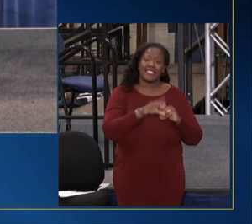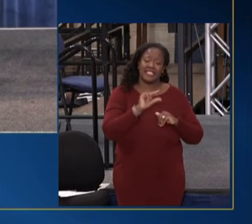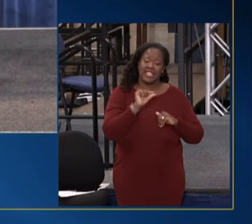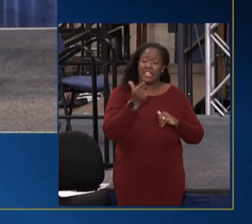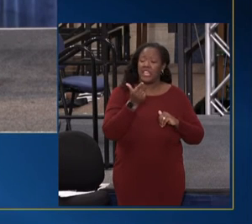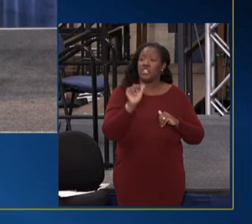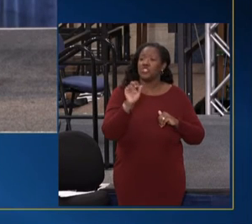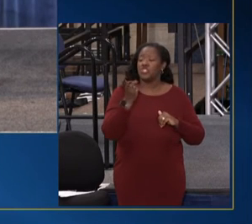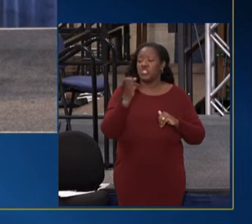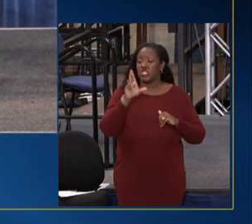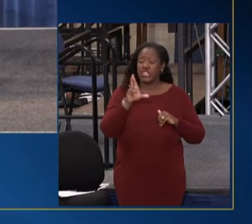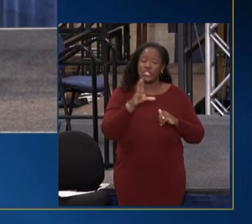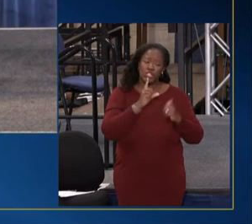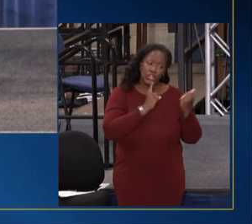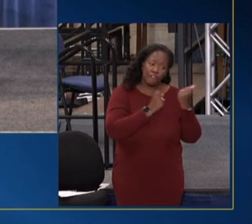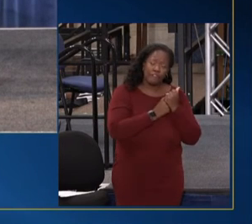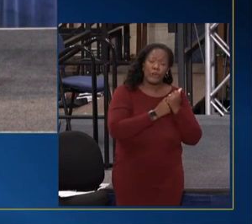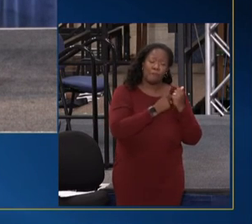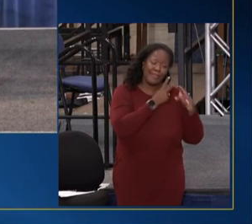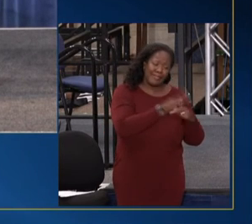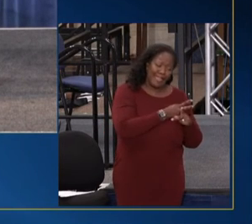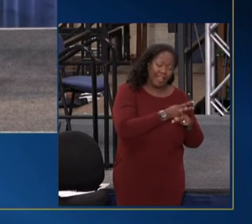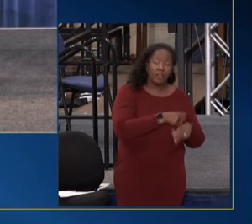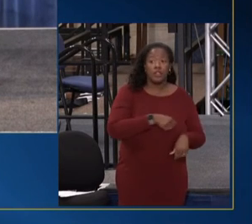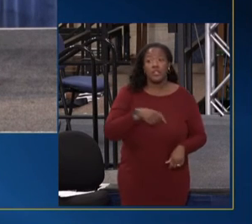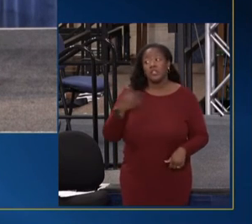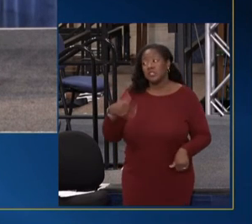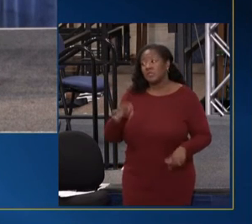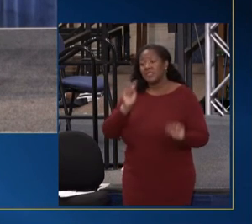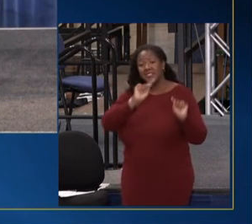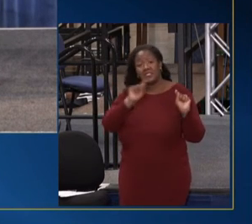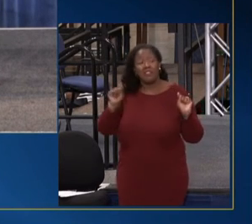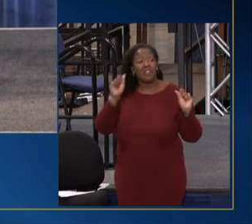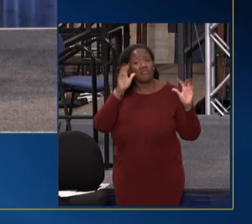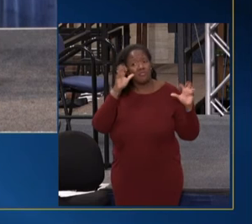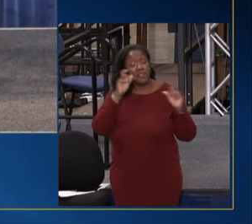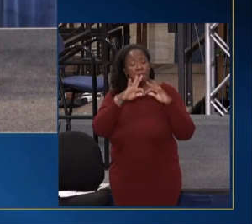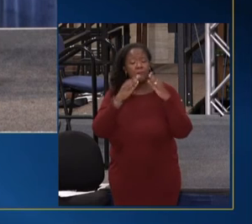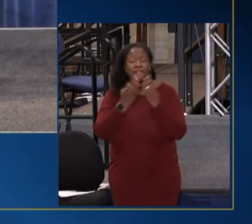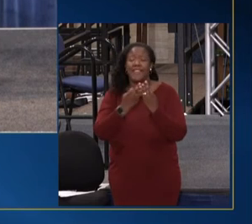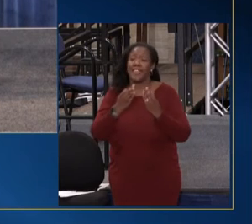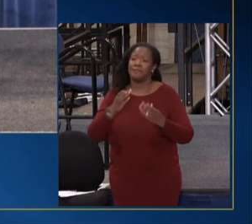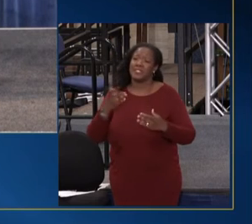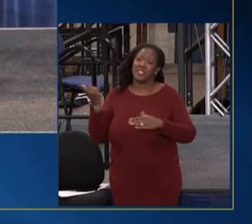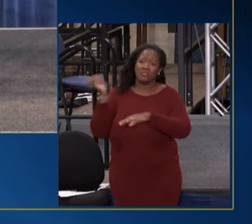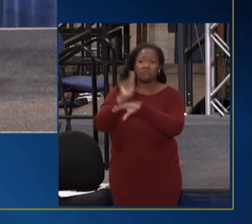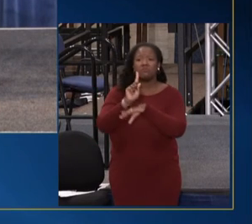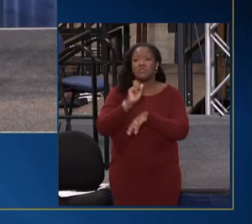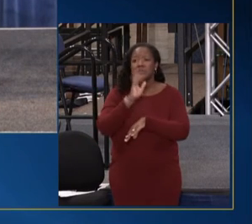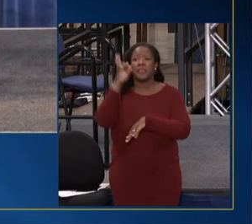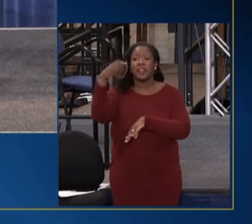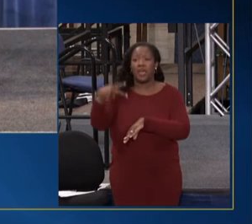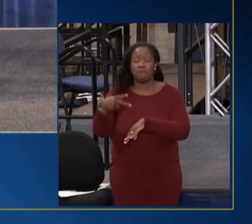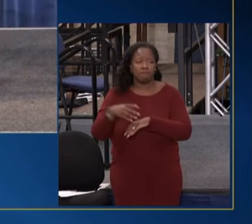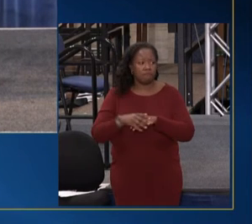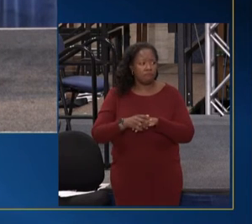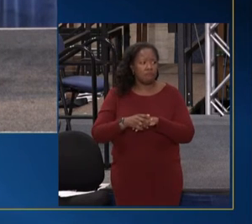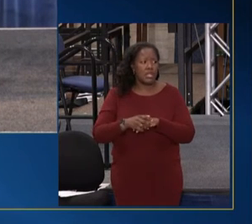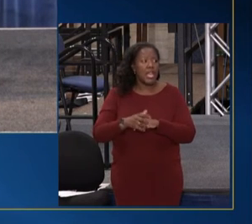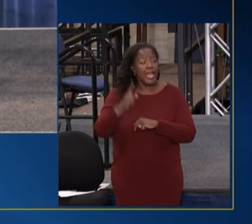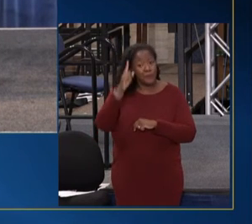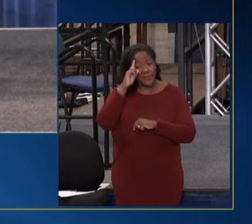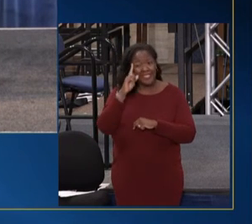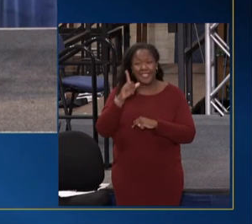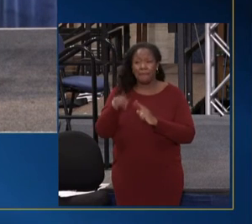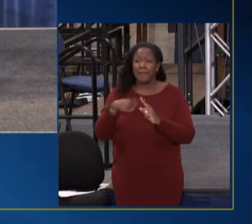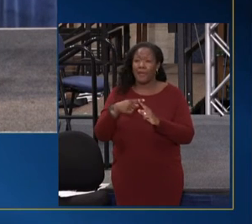So really incredible families across the country speaking up. And I will say, when we're thinking about this moment, we have to think about the